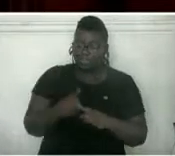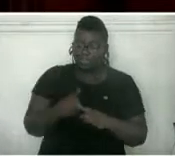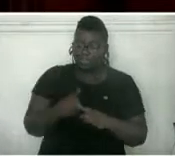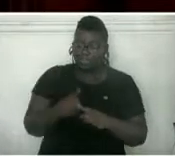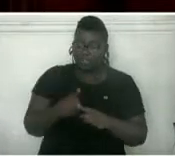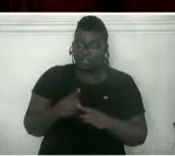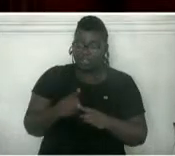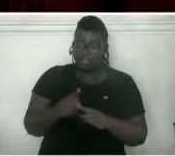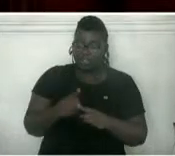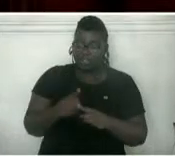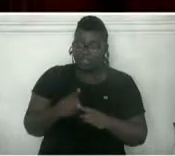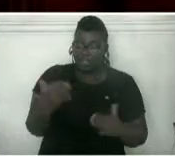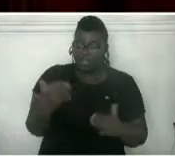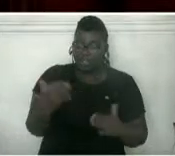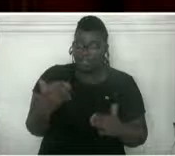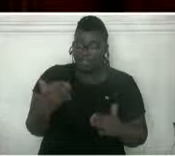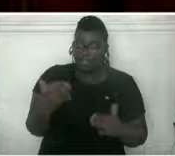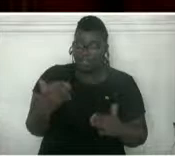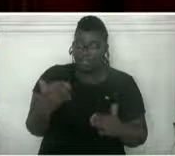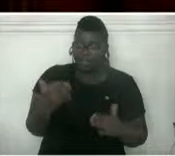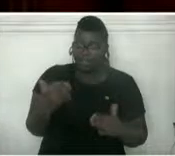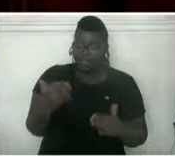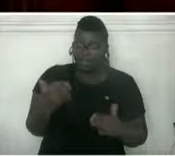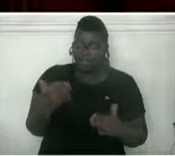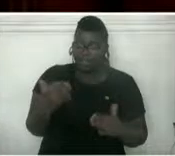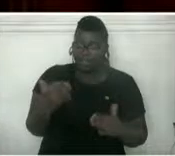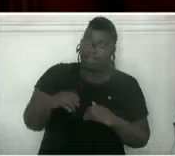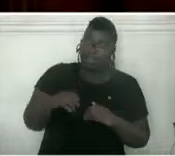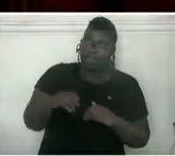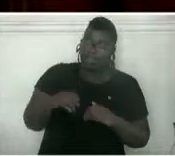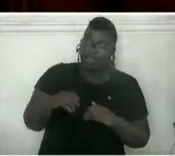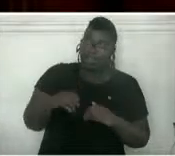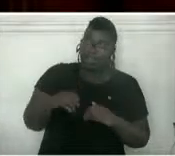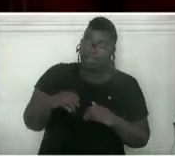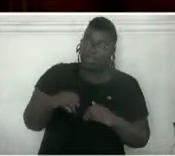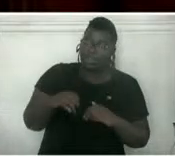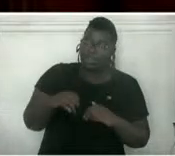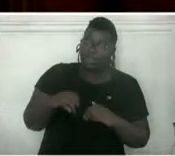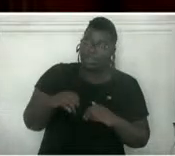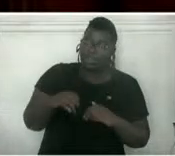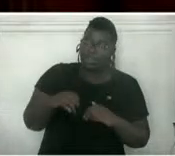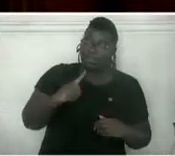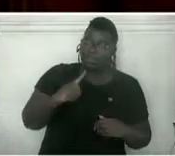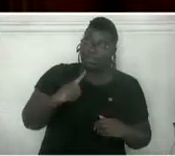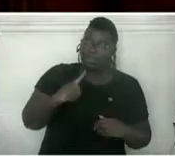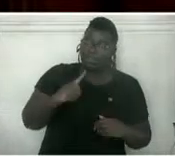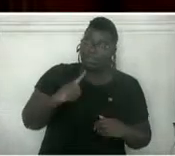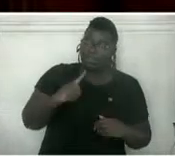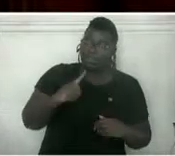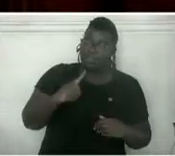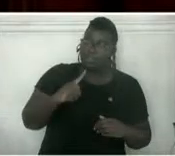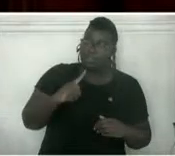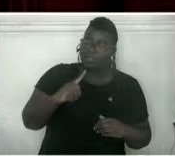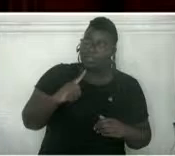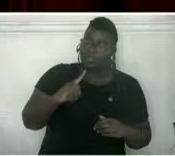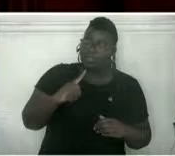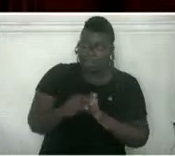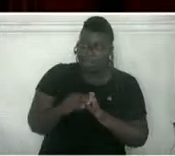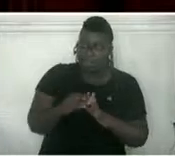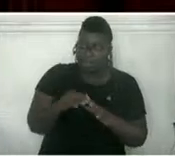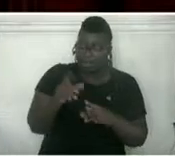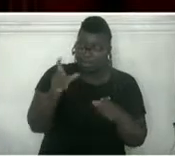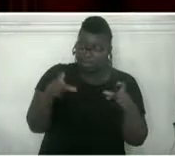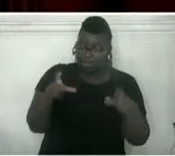have more than 135,000 matric exam candidates, and that